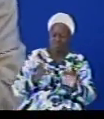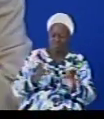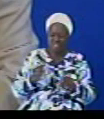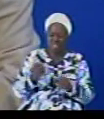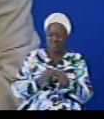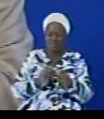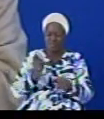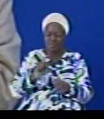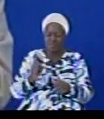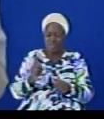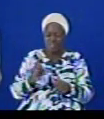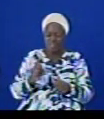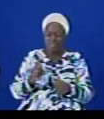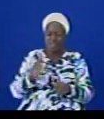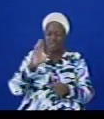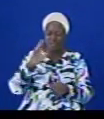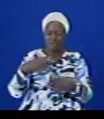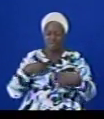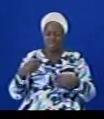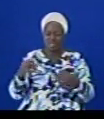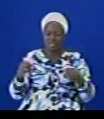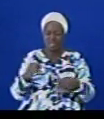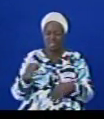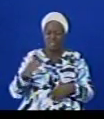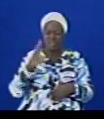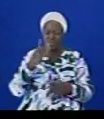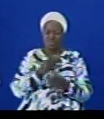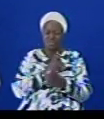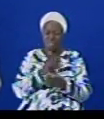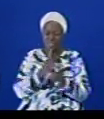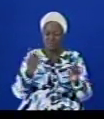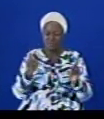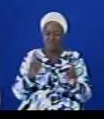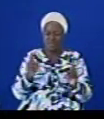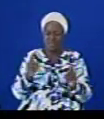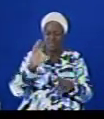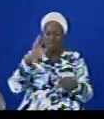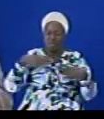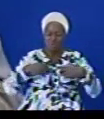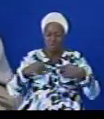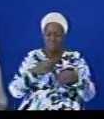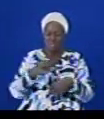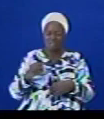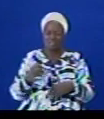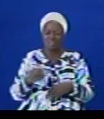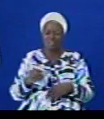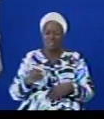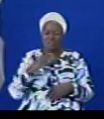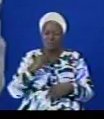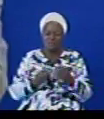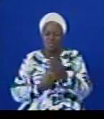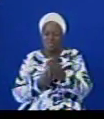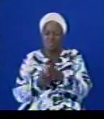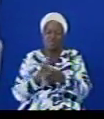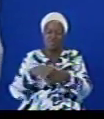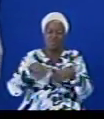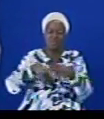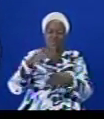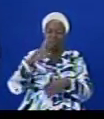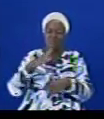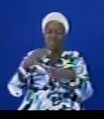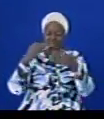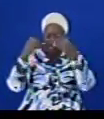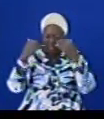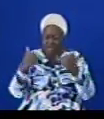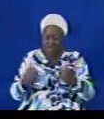everywhere, your healing, your deliverance, your health, spring forth speedily right